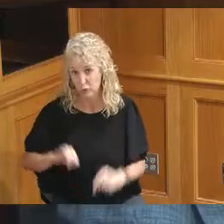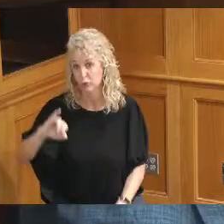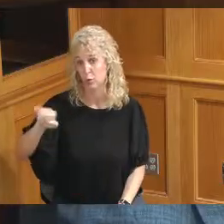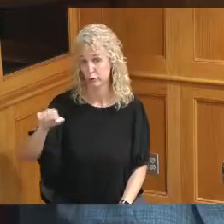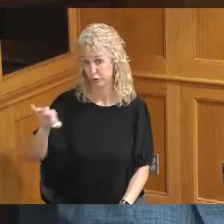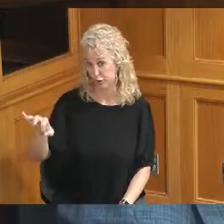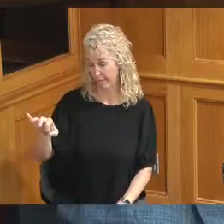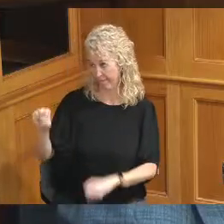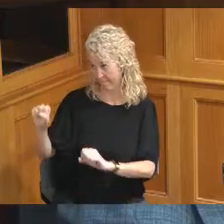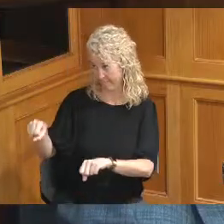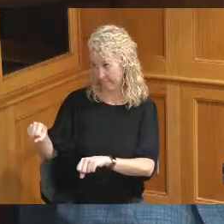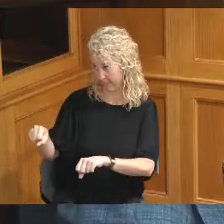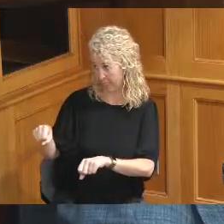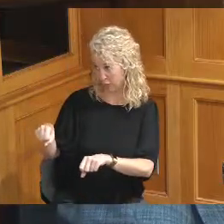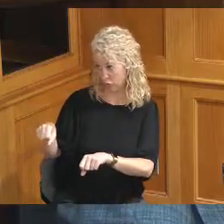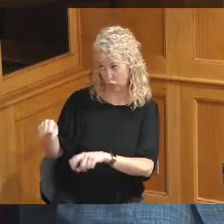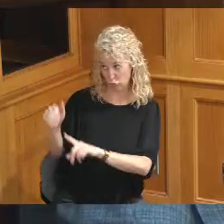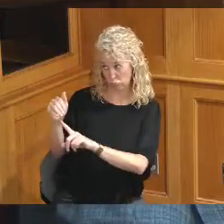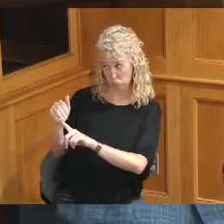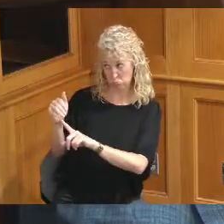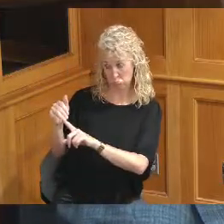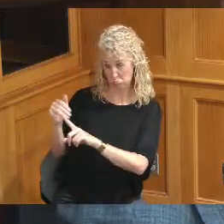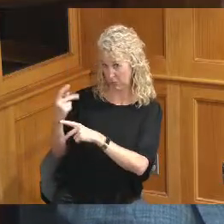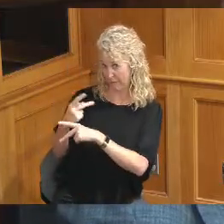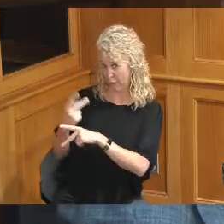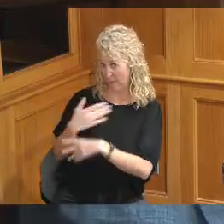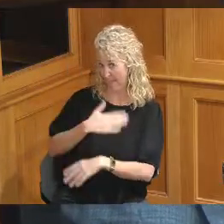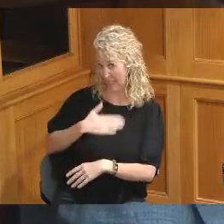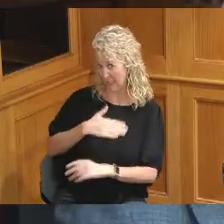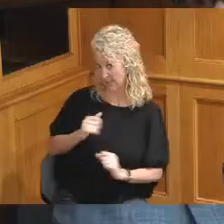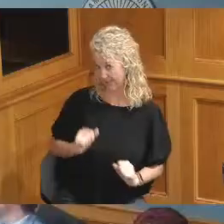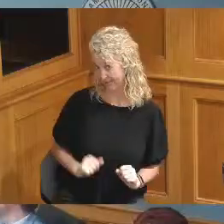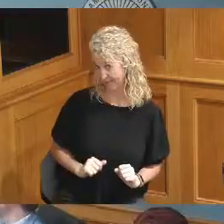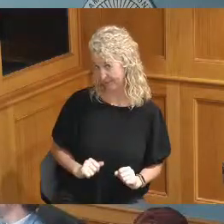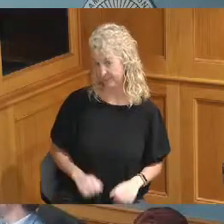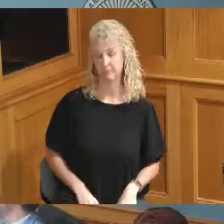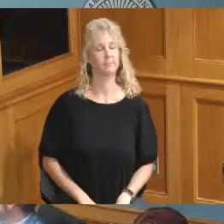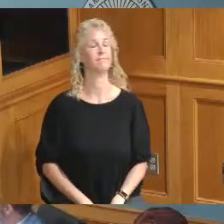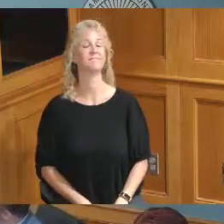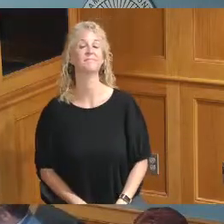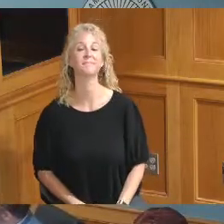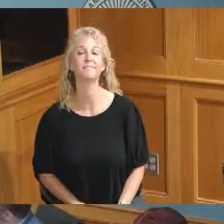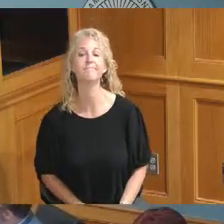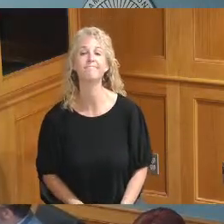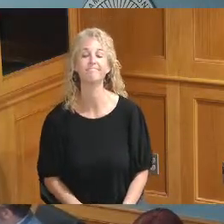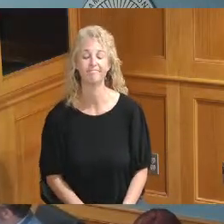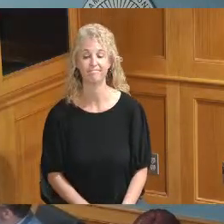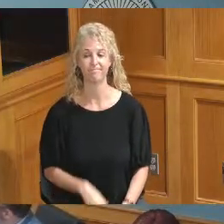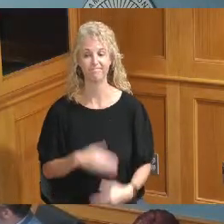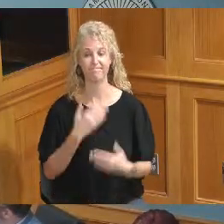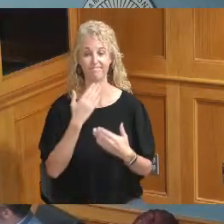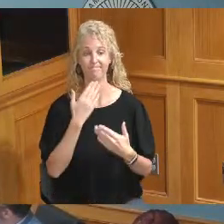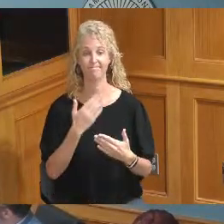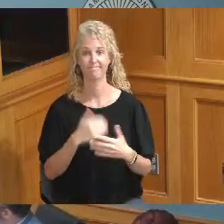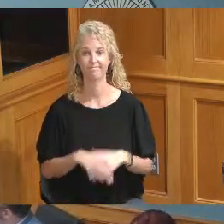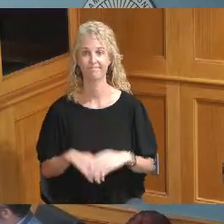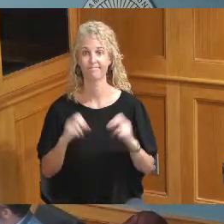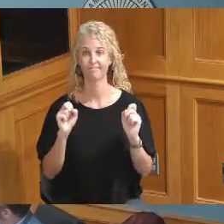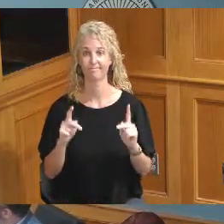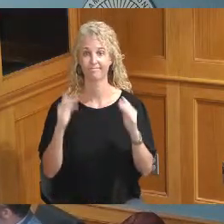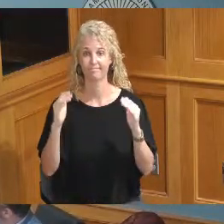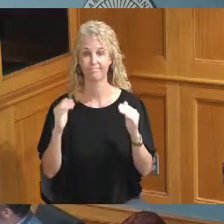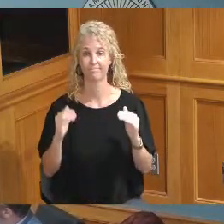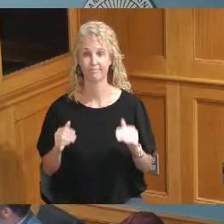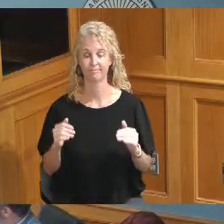us, to our board in some capacity. Thank you. Thank you. All right, we are going to move to